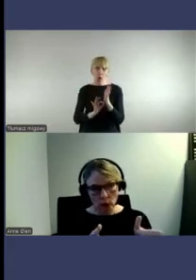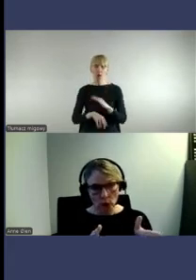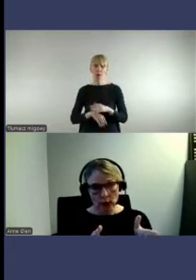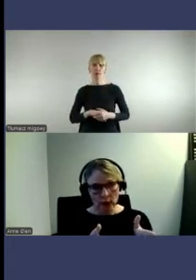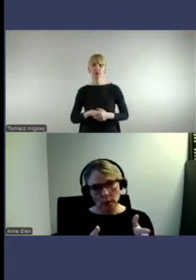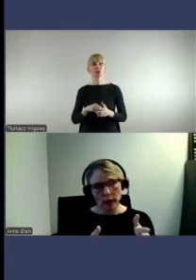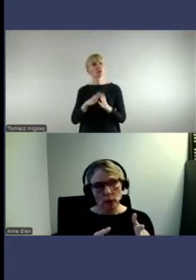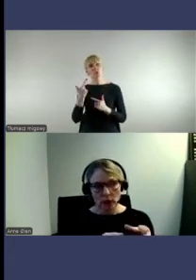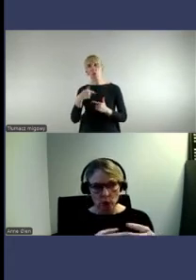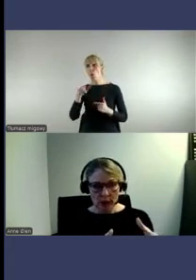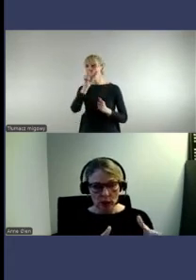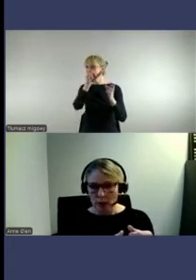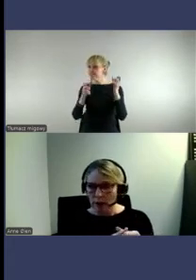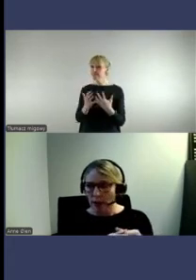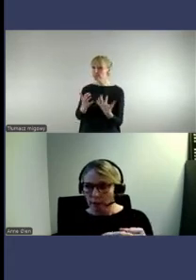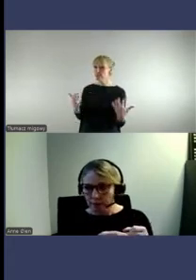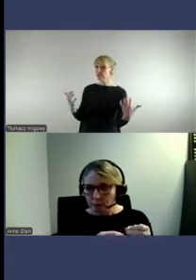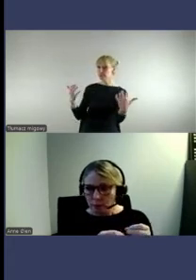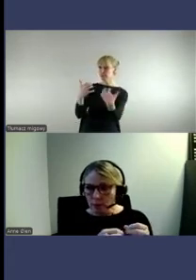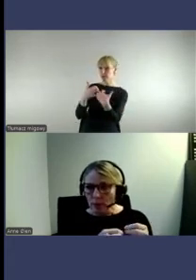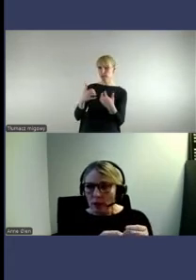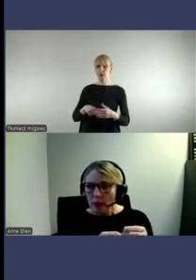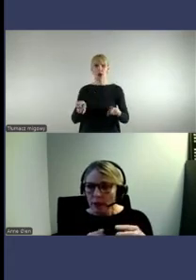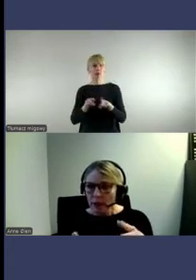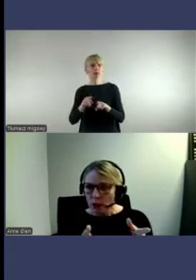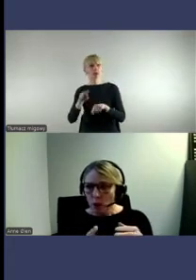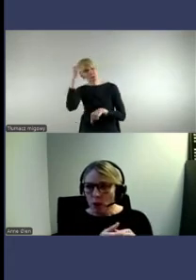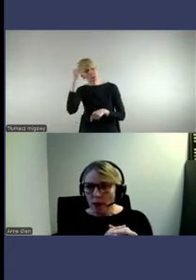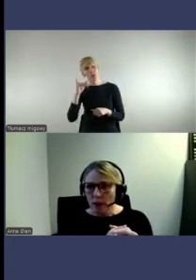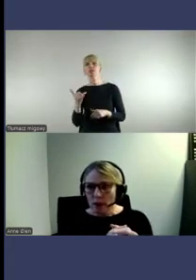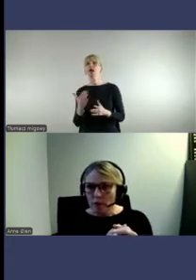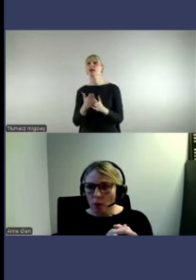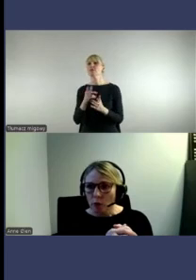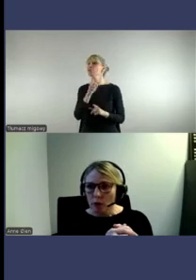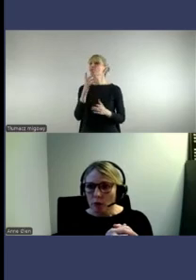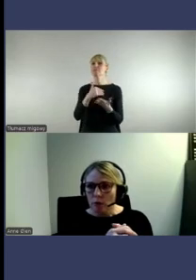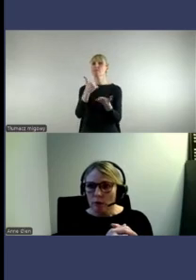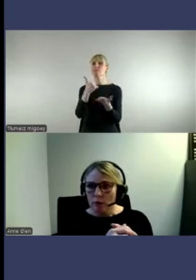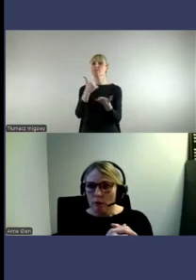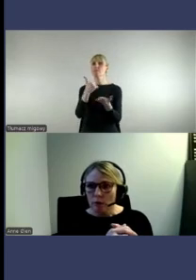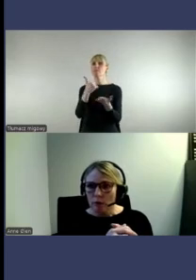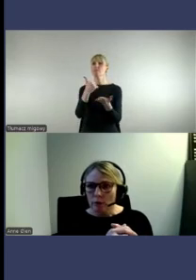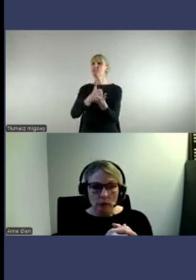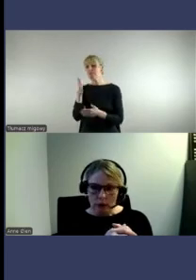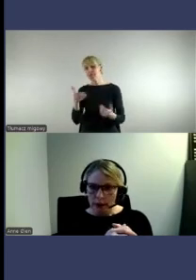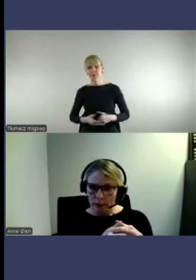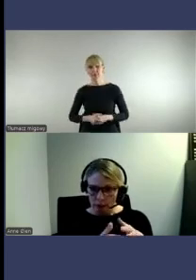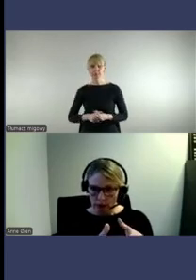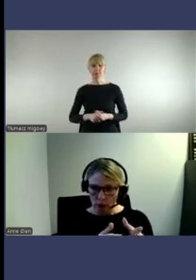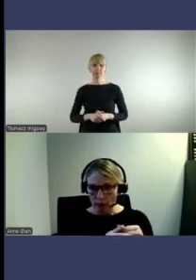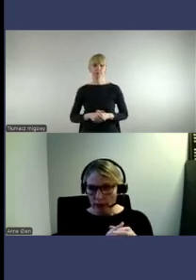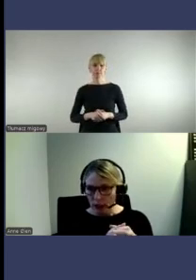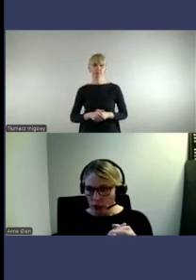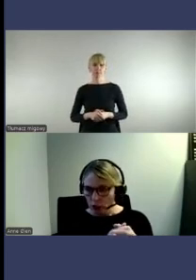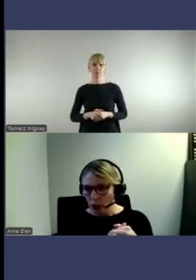from learning about which resources they have. And then it's the support and involvement of volunteers and